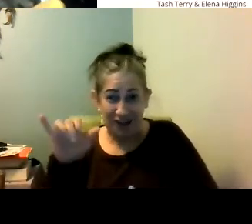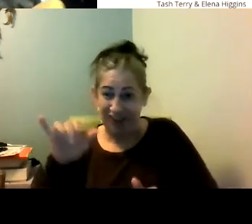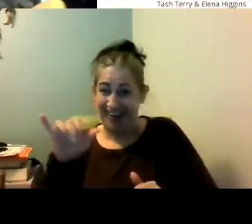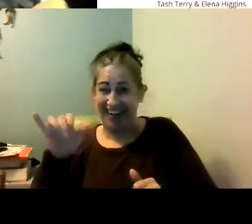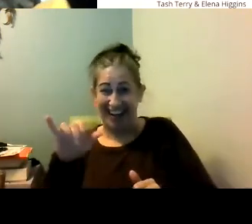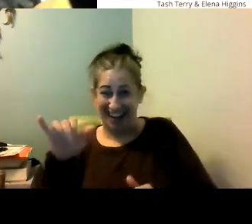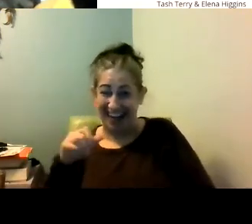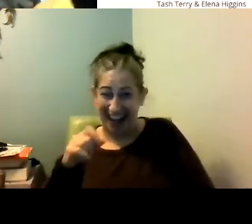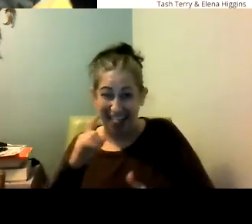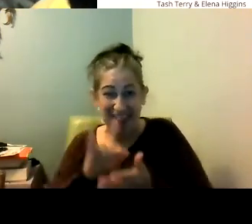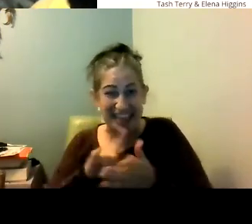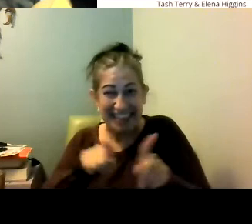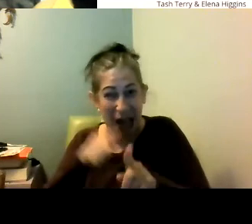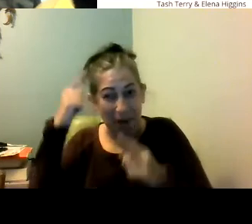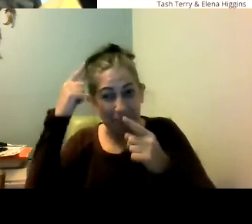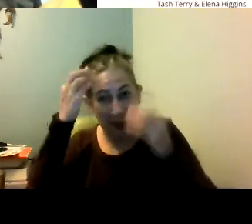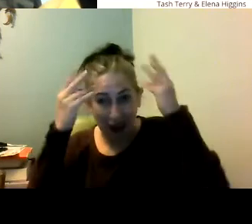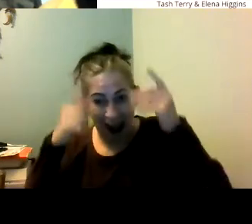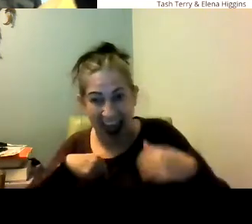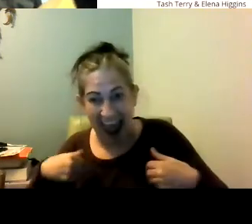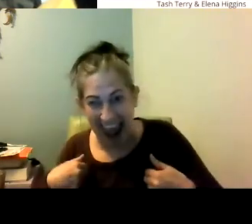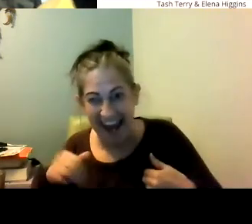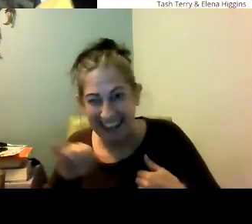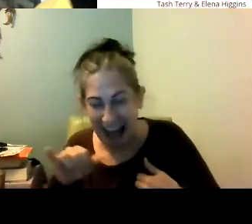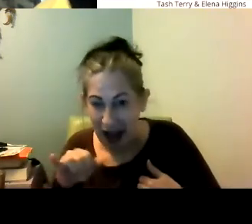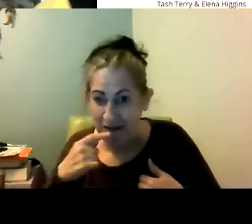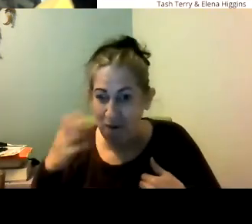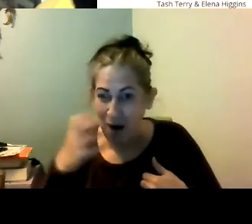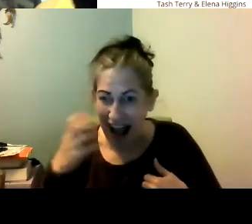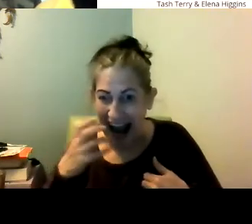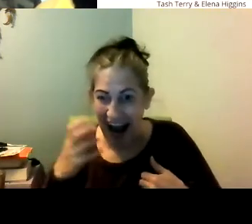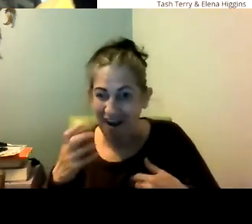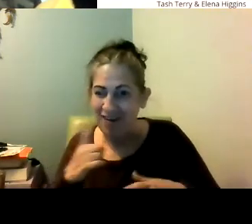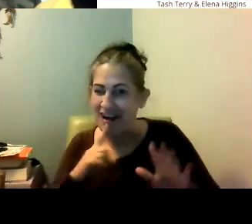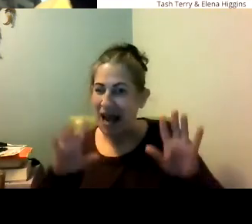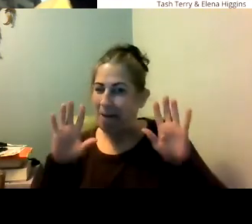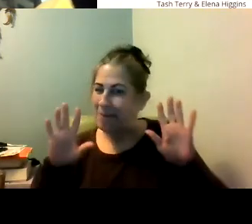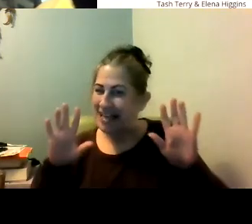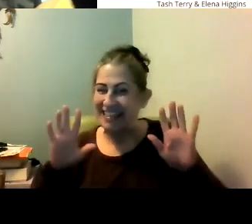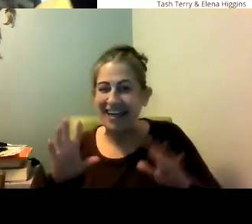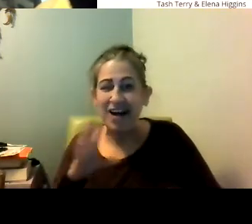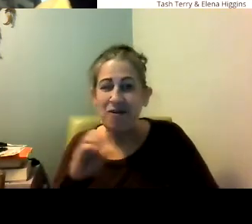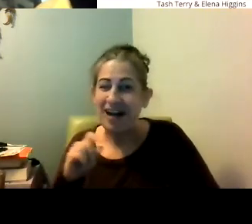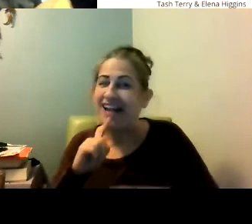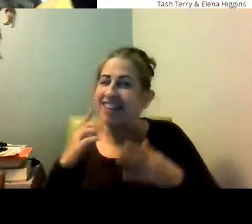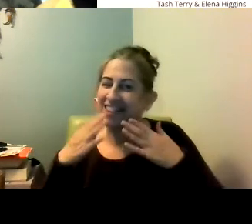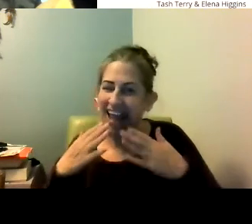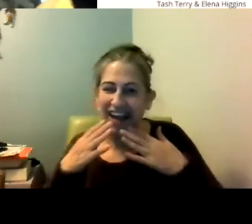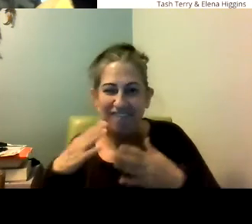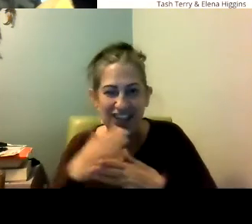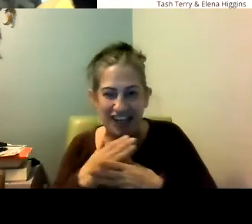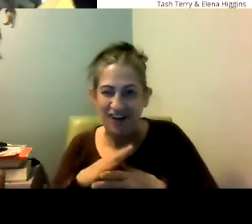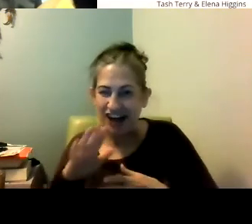these languages, and, you know, be able to share that knowledge and pass it on. I think it's